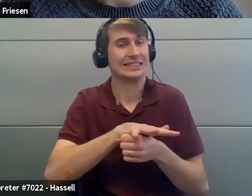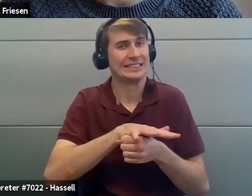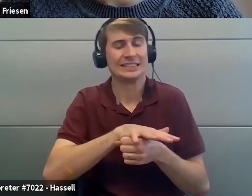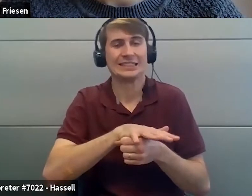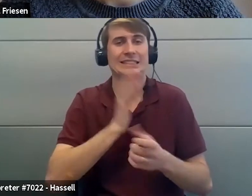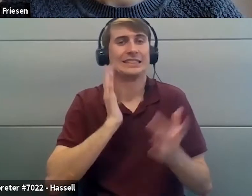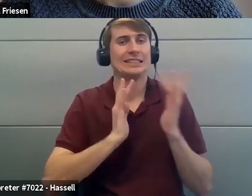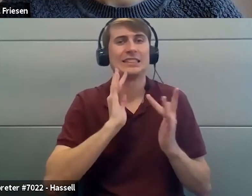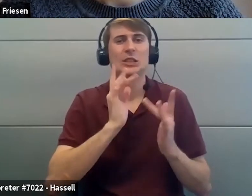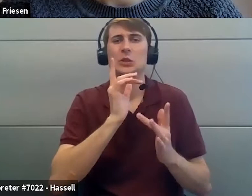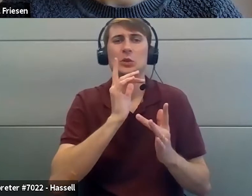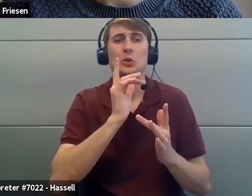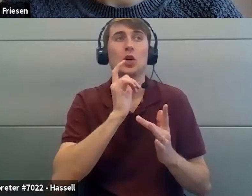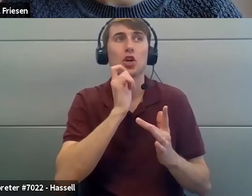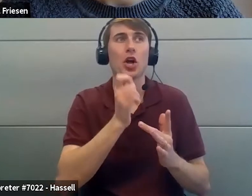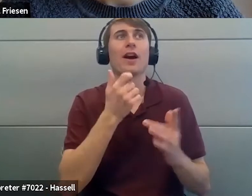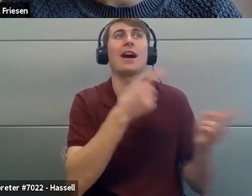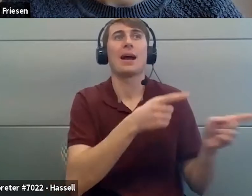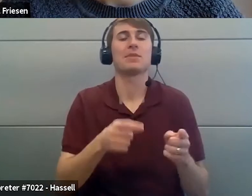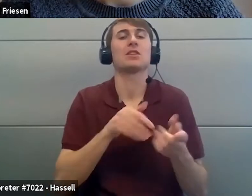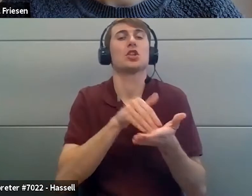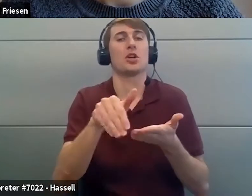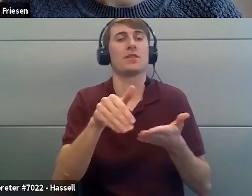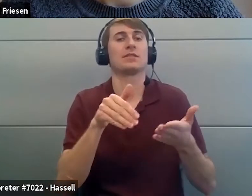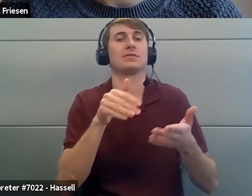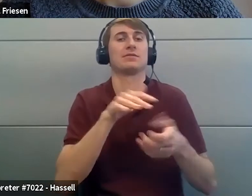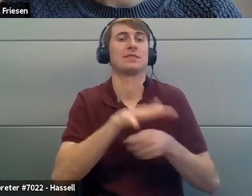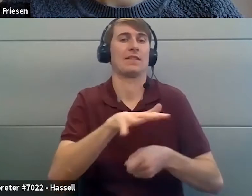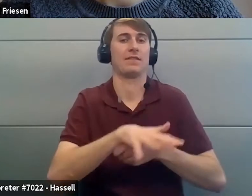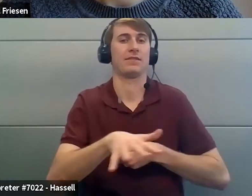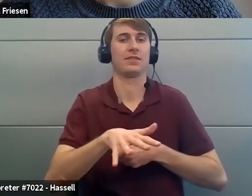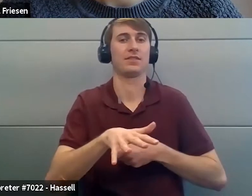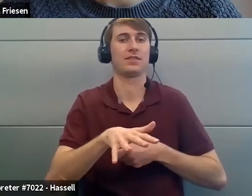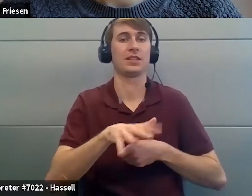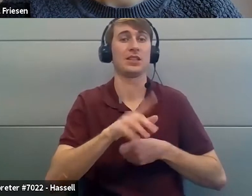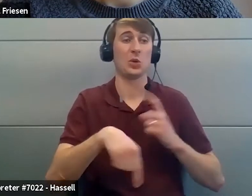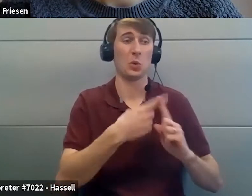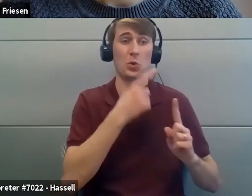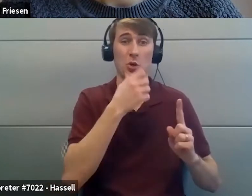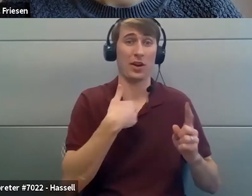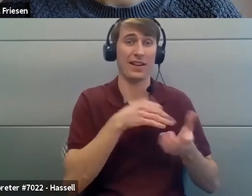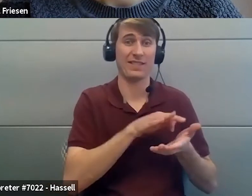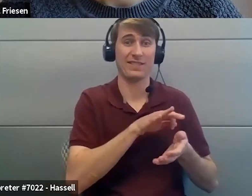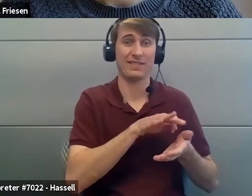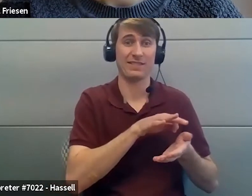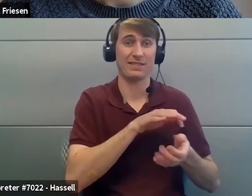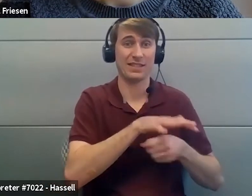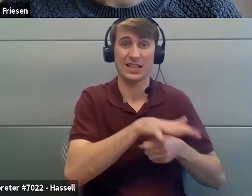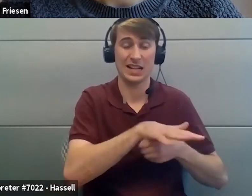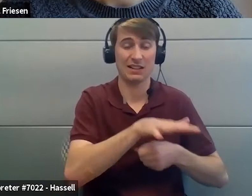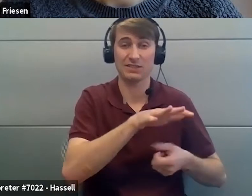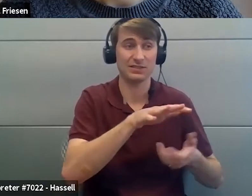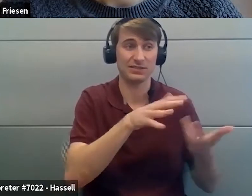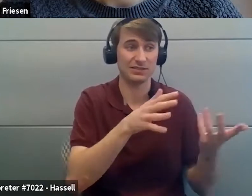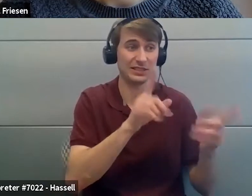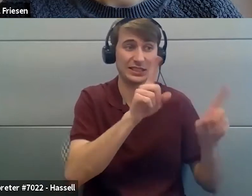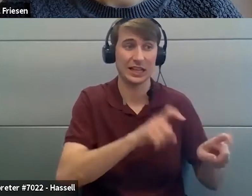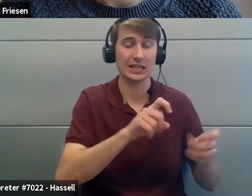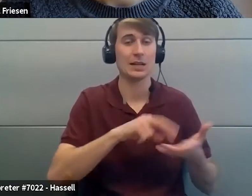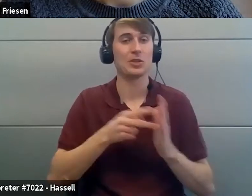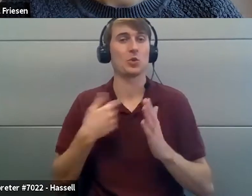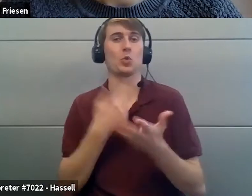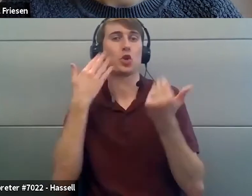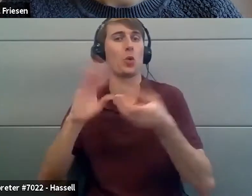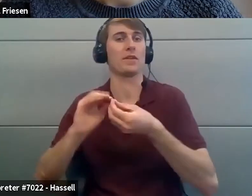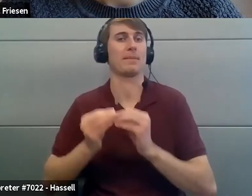enough tests, it worries us in public health because it's hard for us to keep track of disease transmission. And